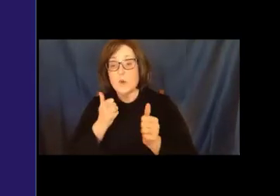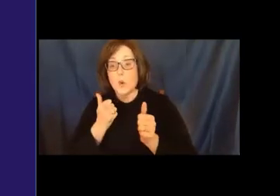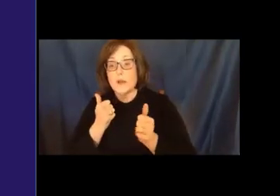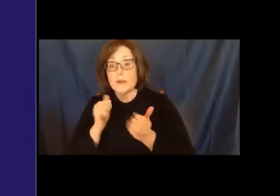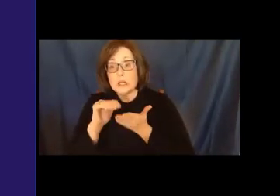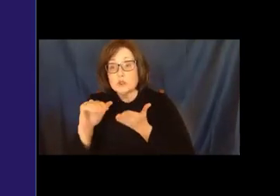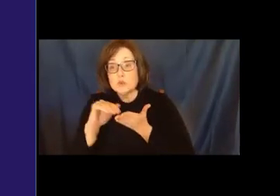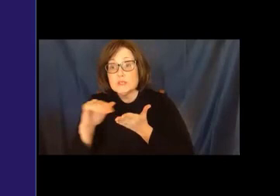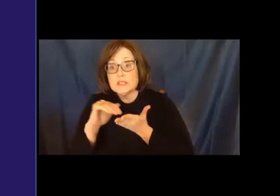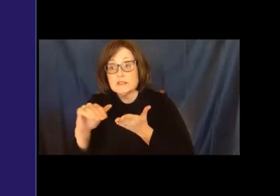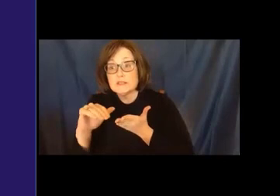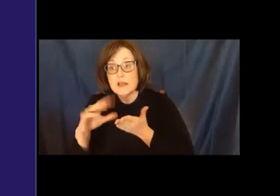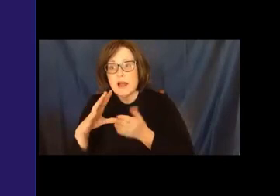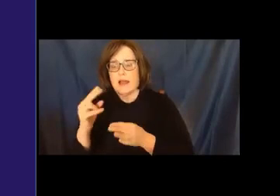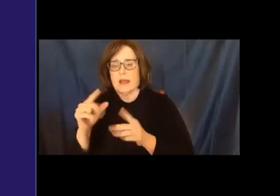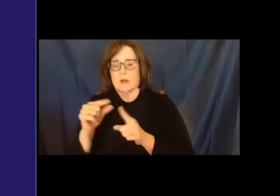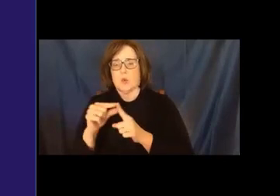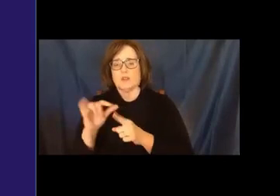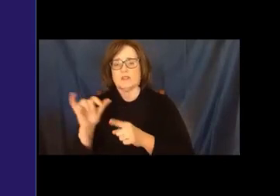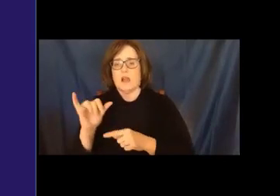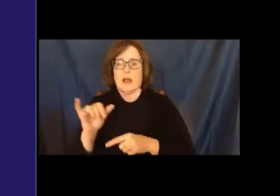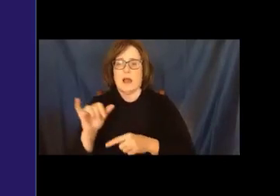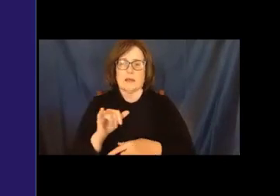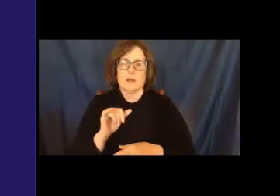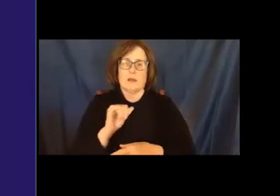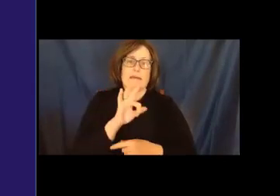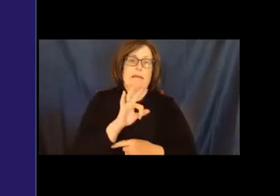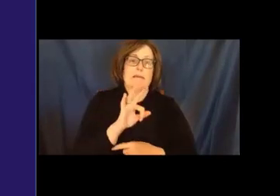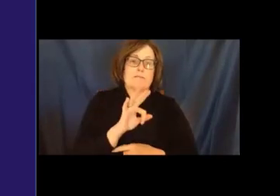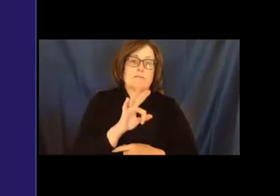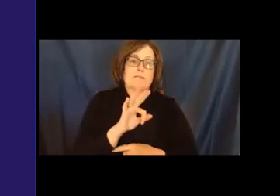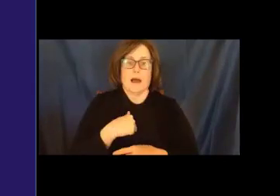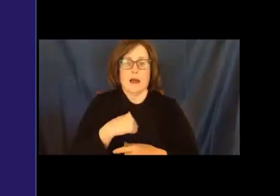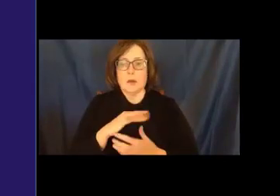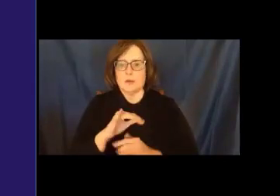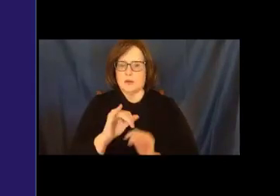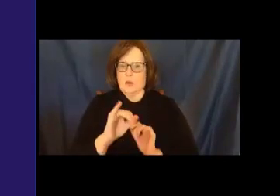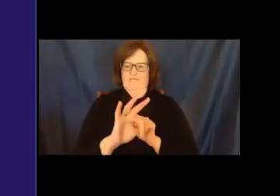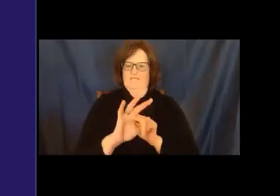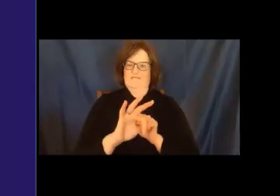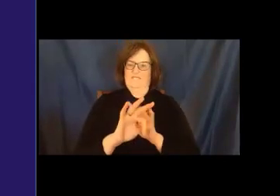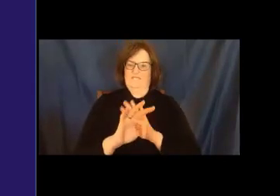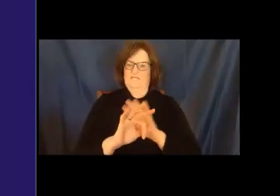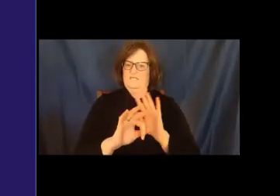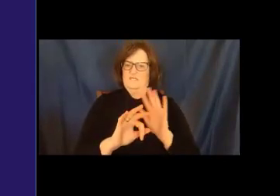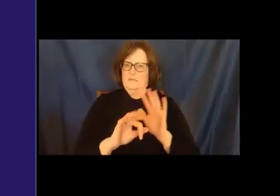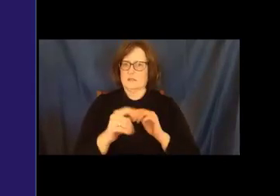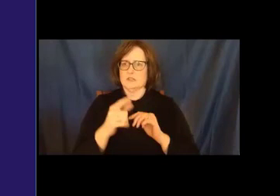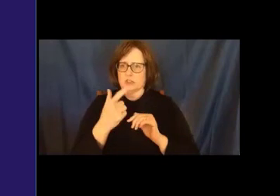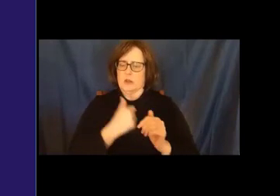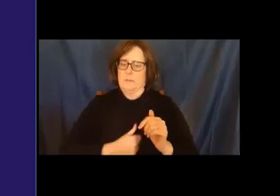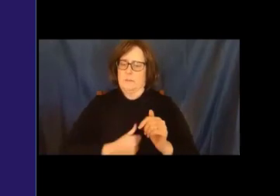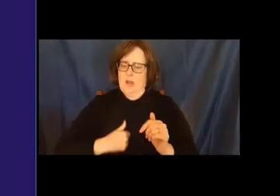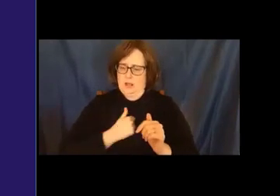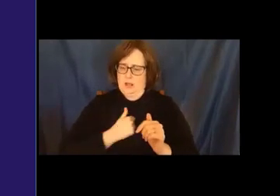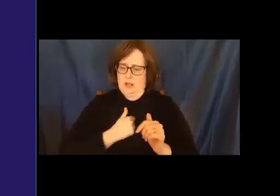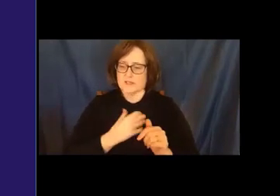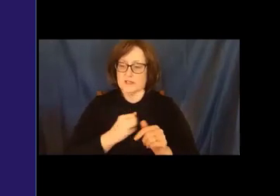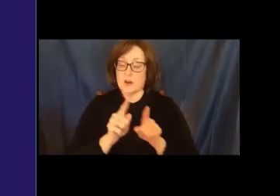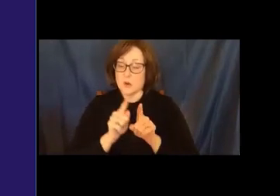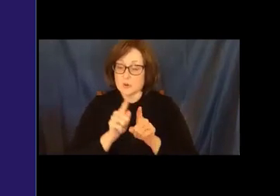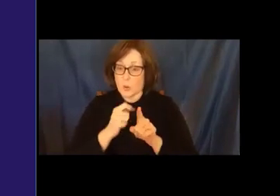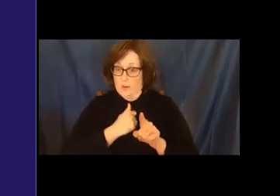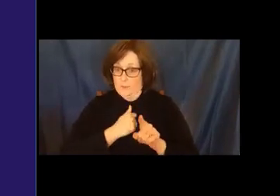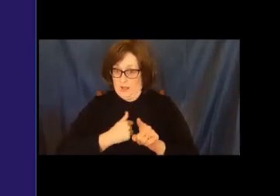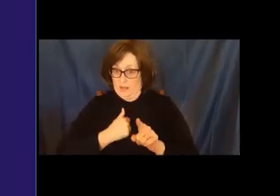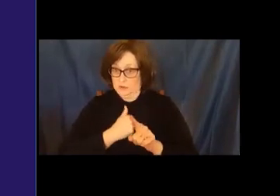excuses. Thank the person for bringing the mistake to your attention. And then don't apologize just with words, but actually change